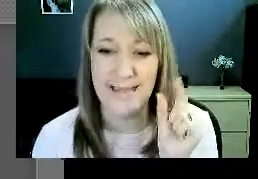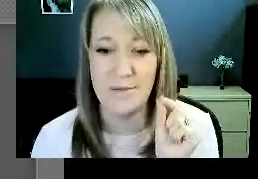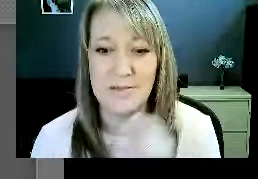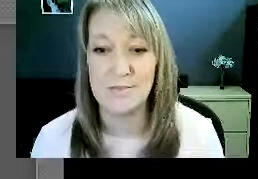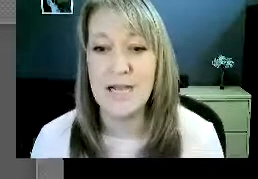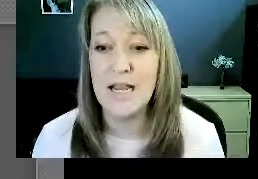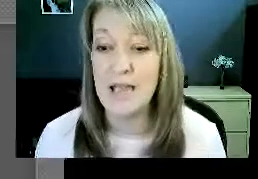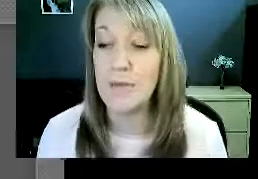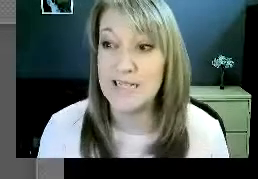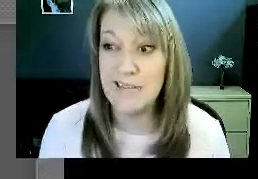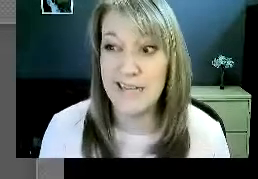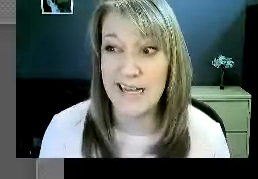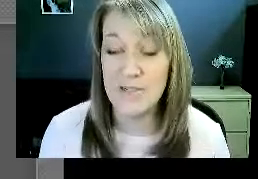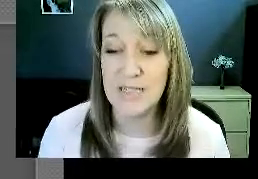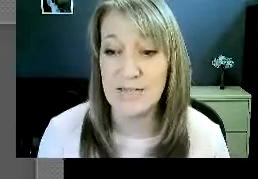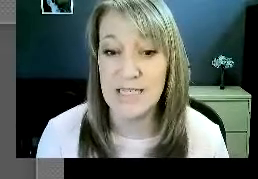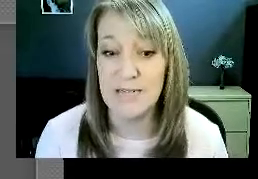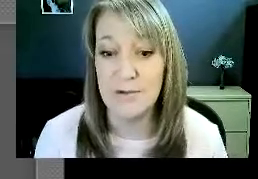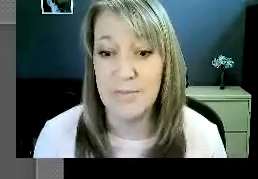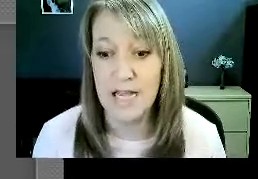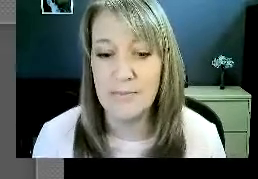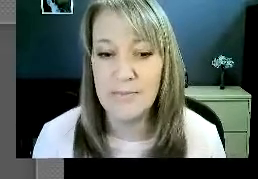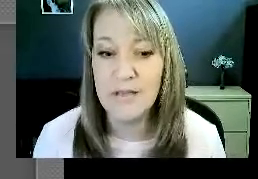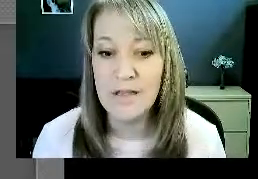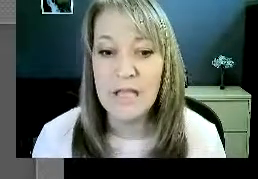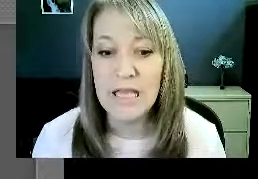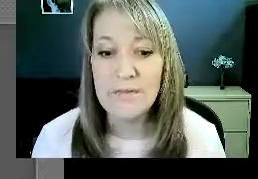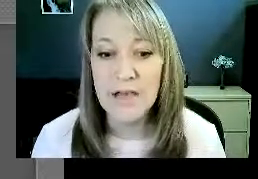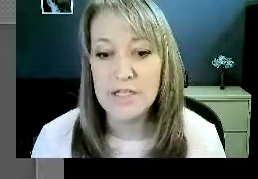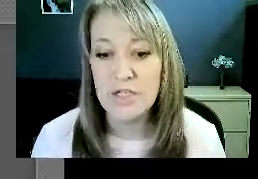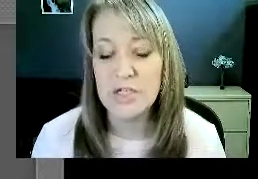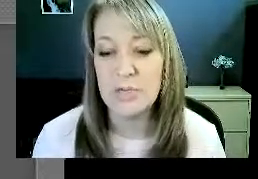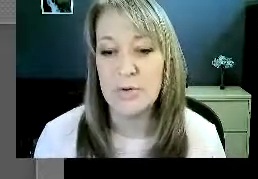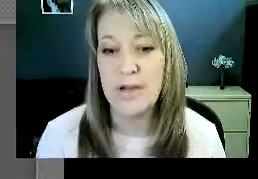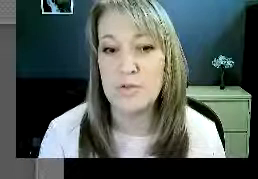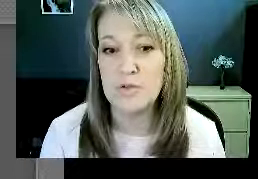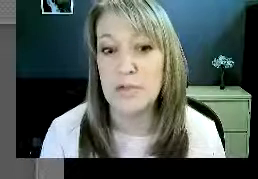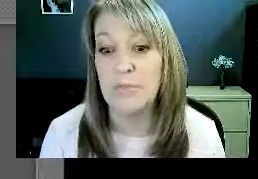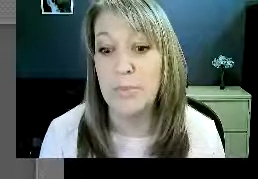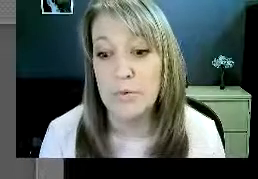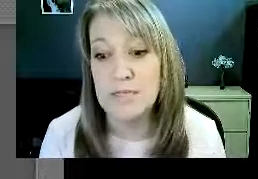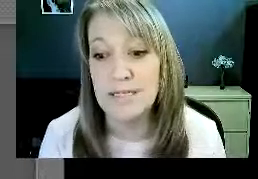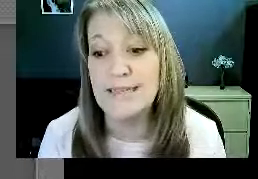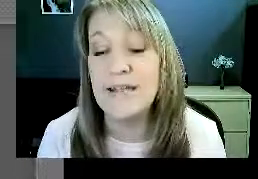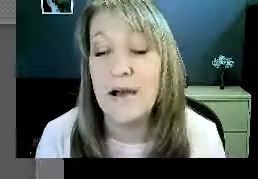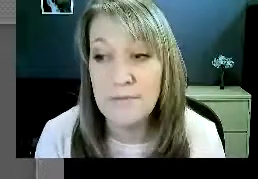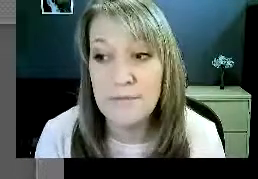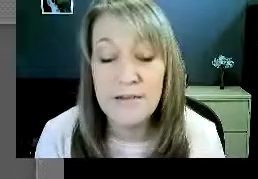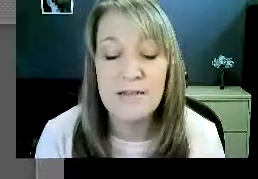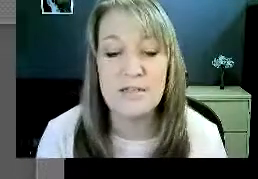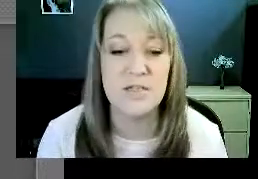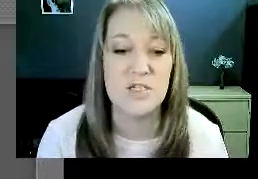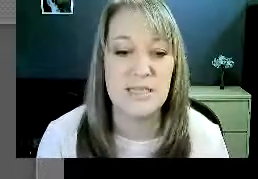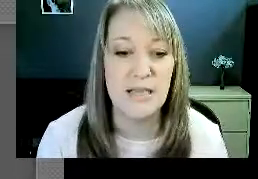vowel sounds, right? And when I do that, it actually gives it a different meaning. If I change the parameters of boat